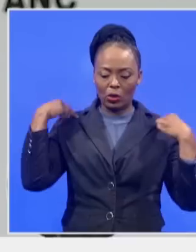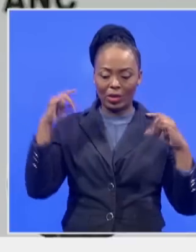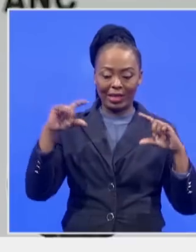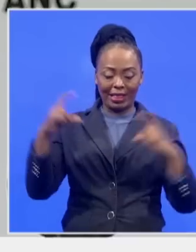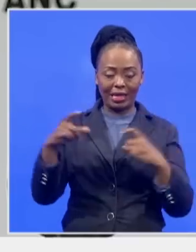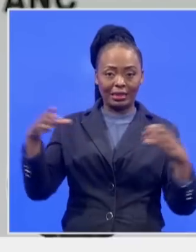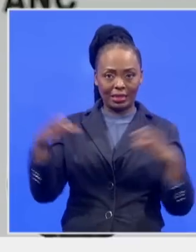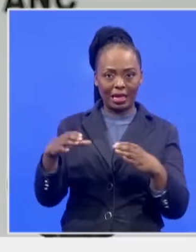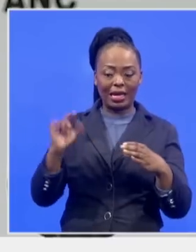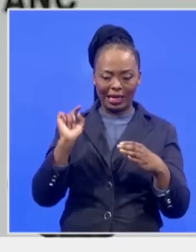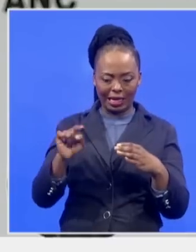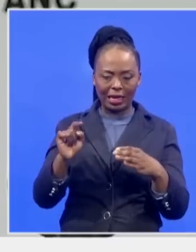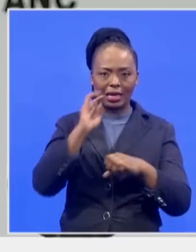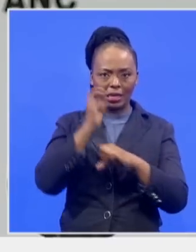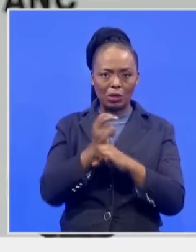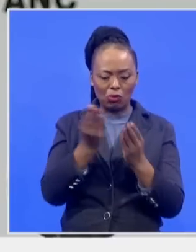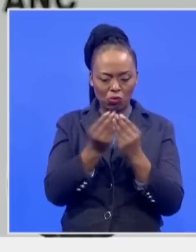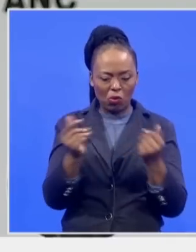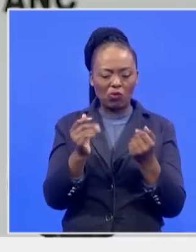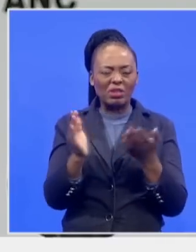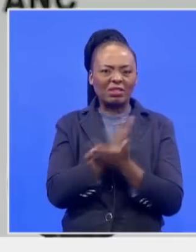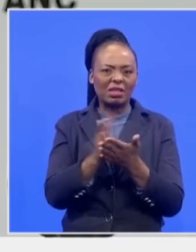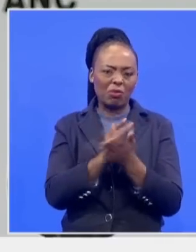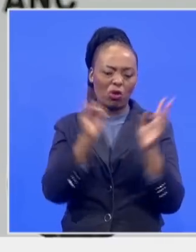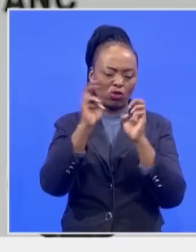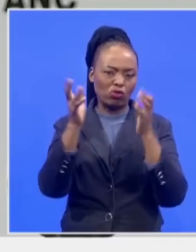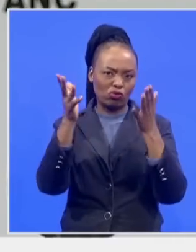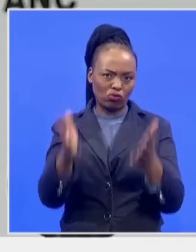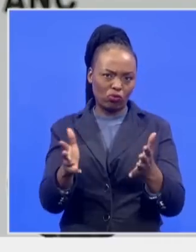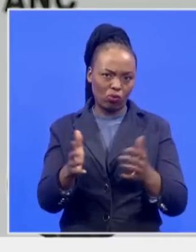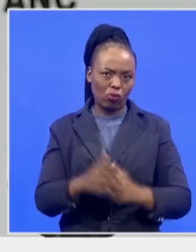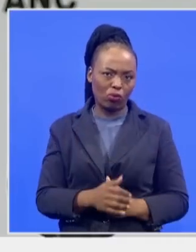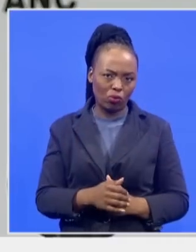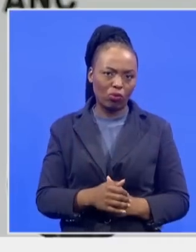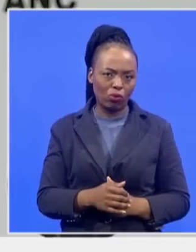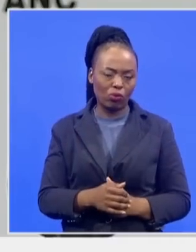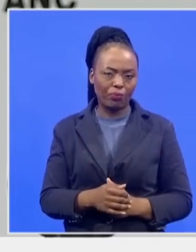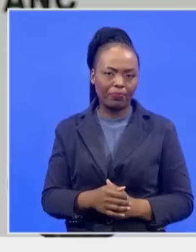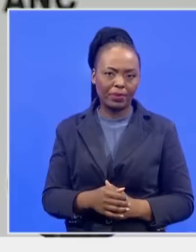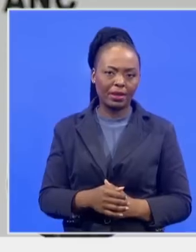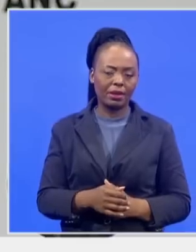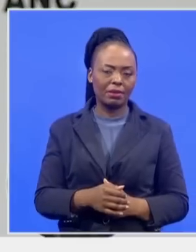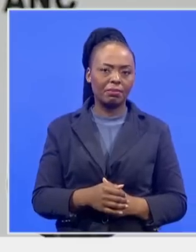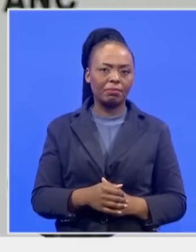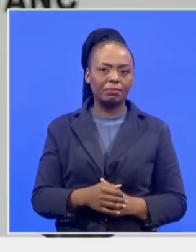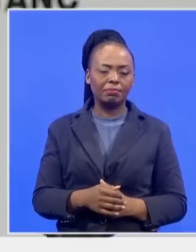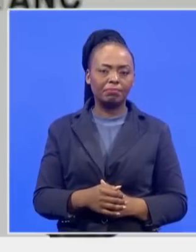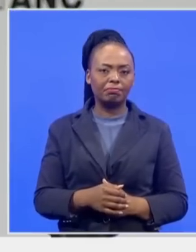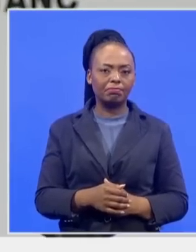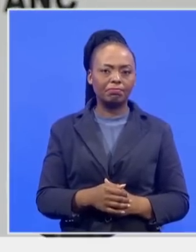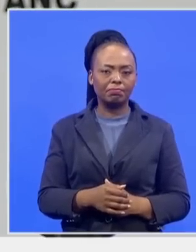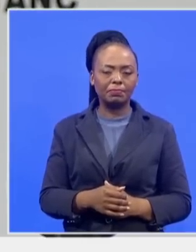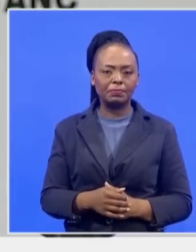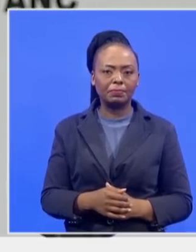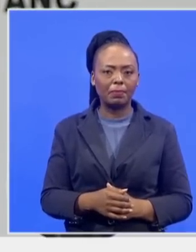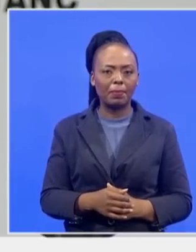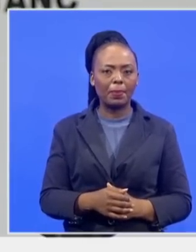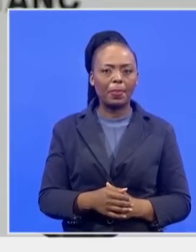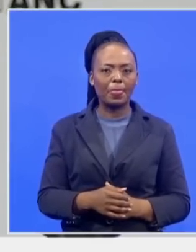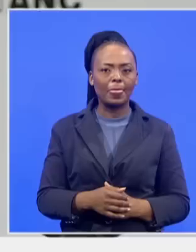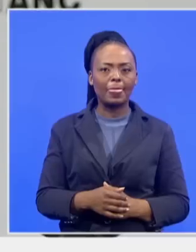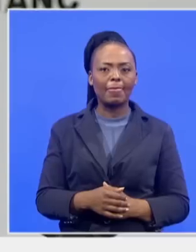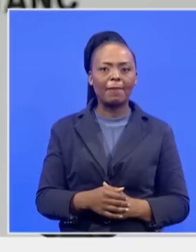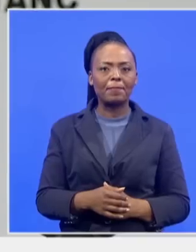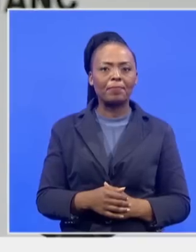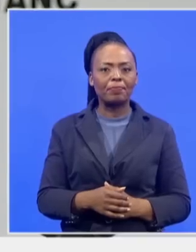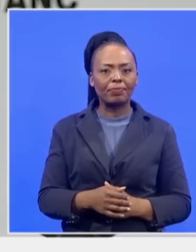with such lapses in the security of the country. You